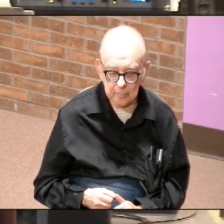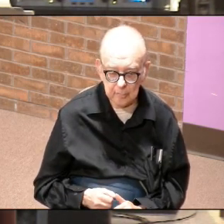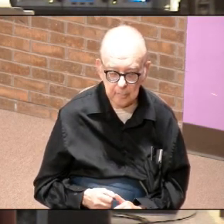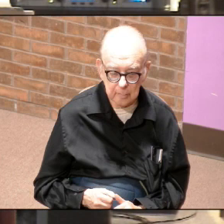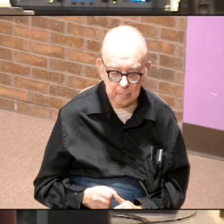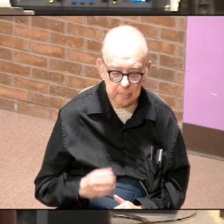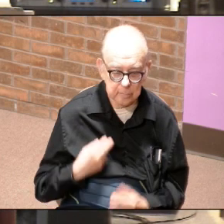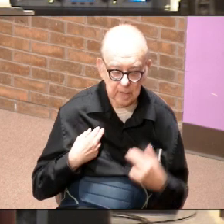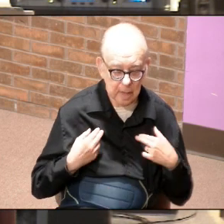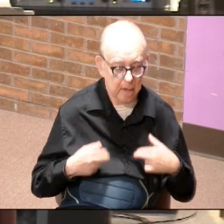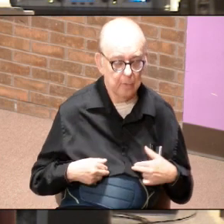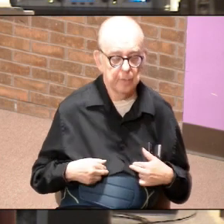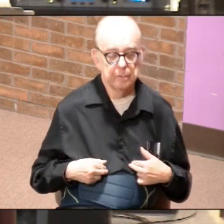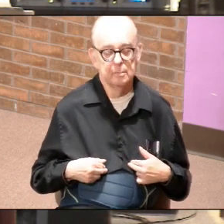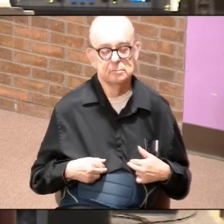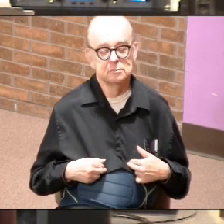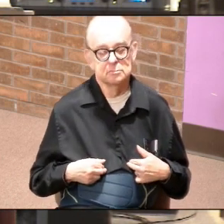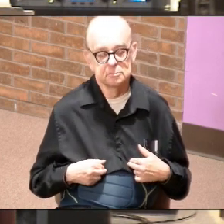Their health is